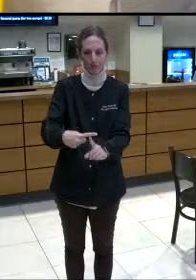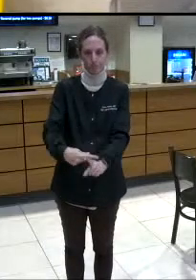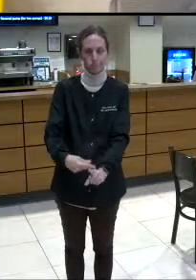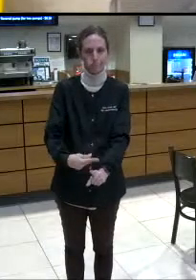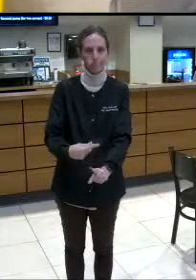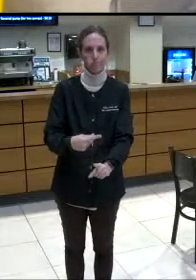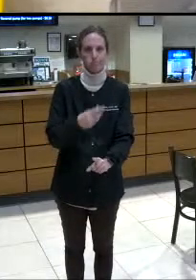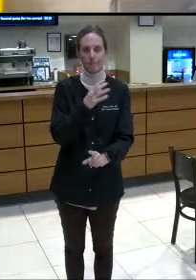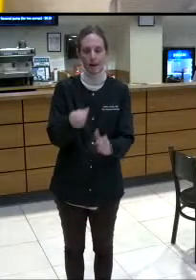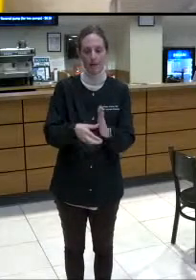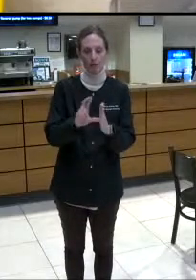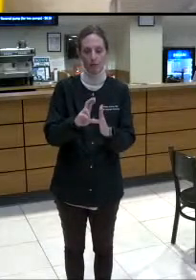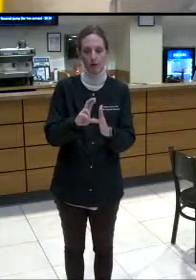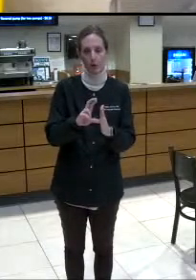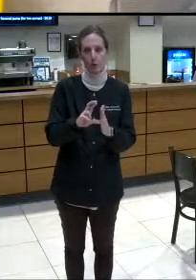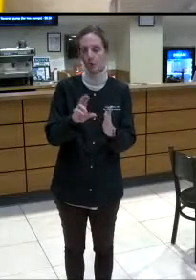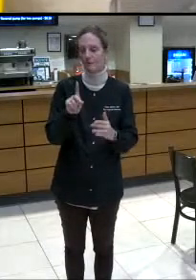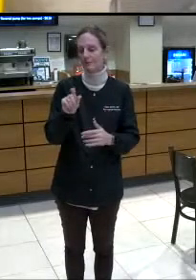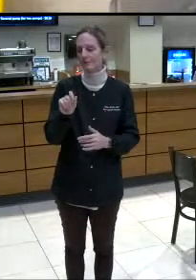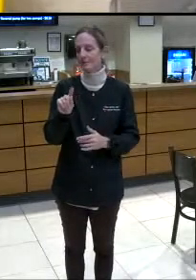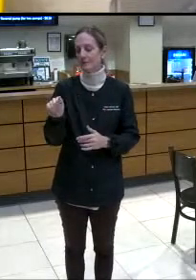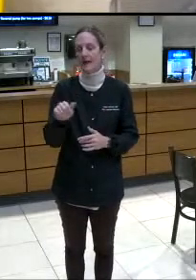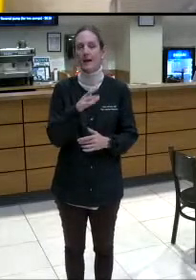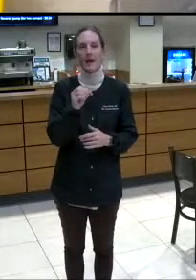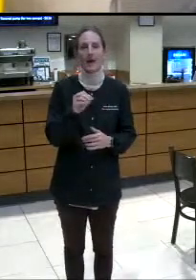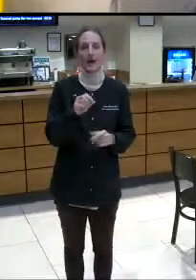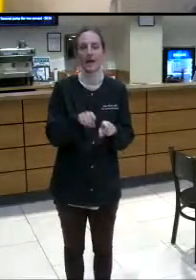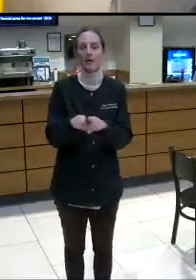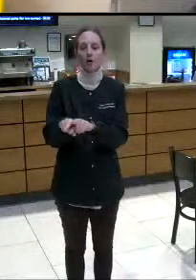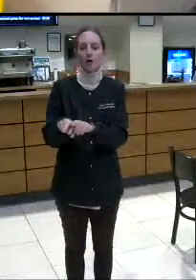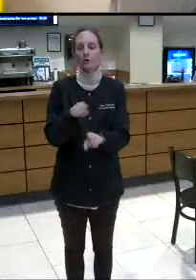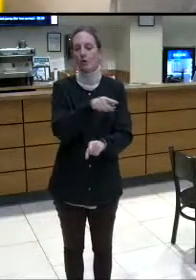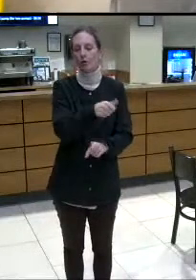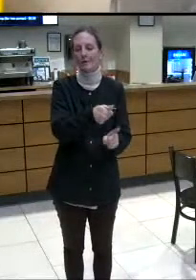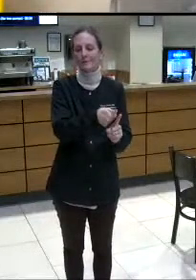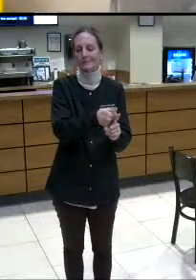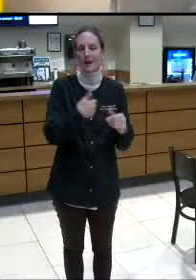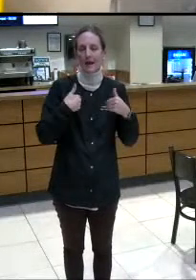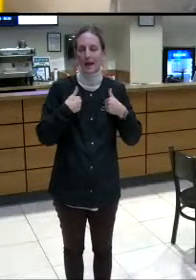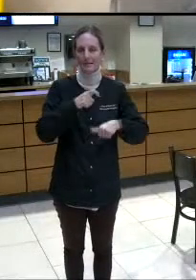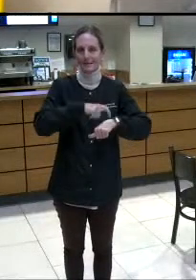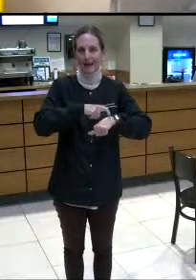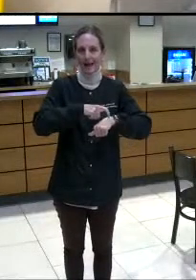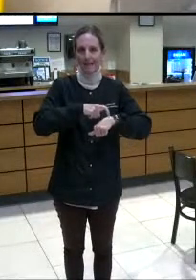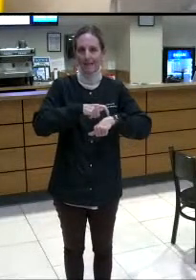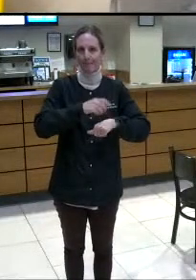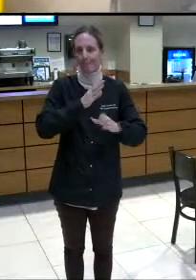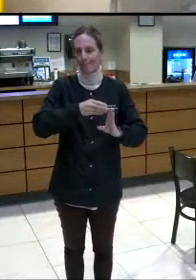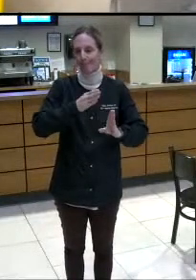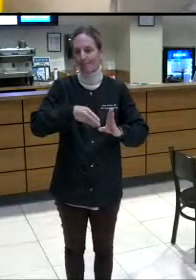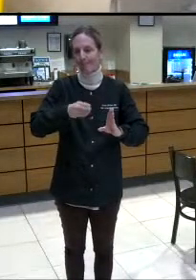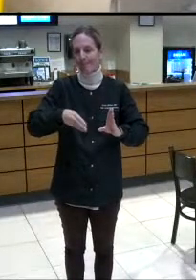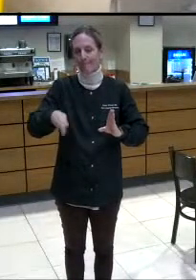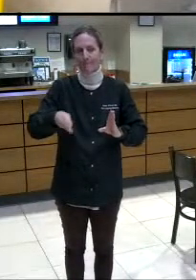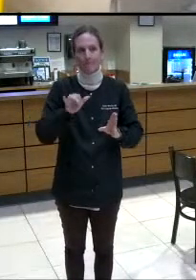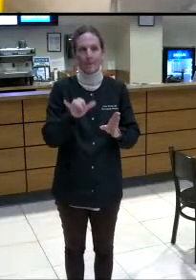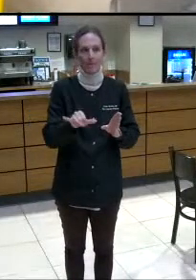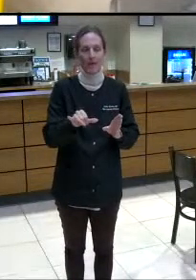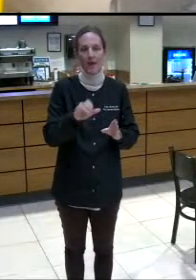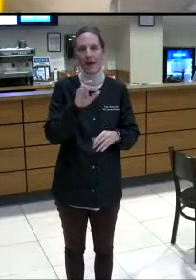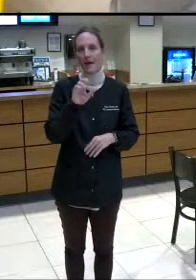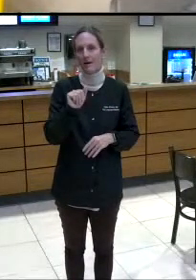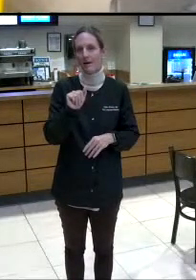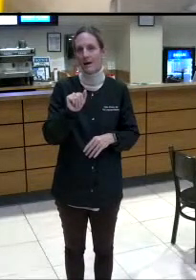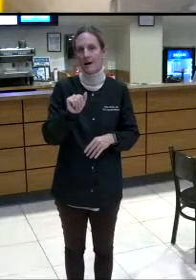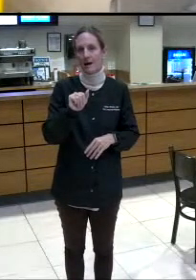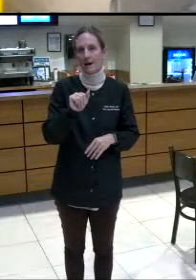review that data. He also has established a timeline within the school that he is actually serving that I'll be able to go and participate in